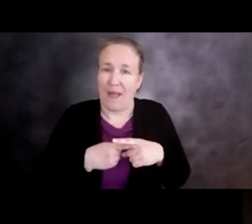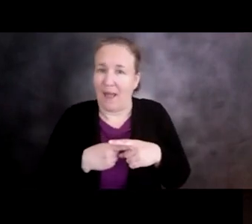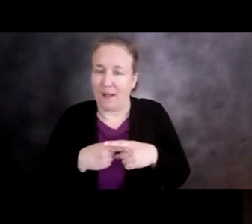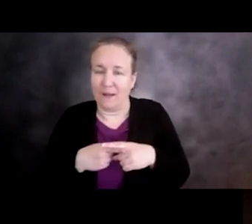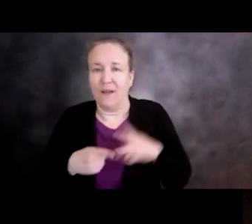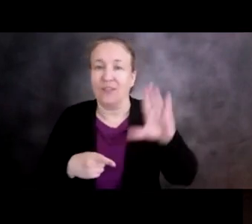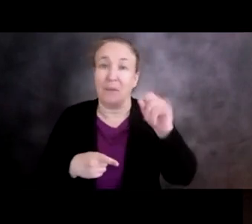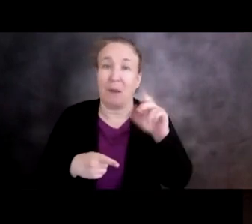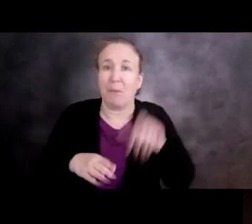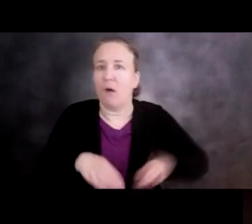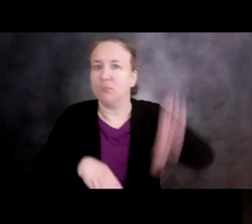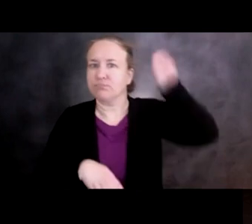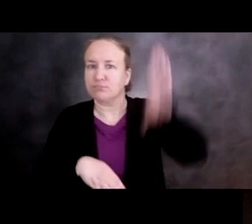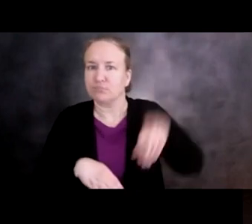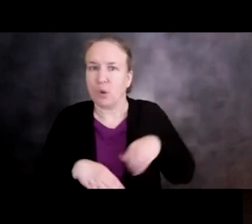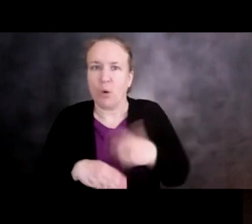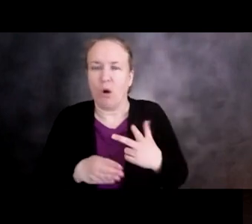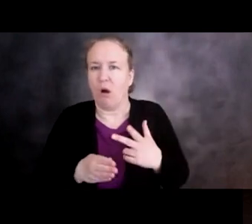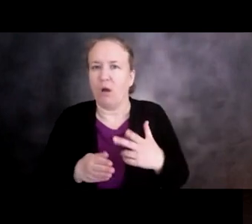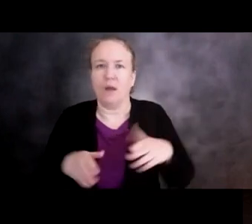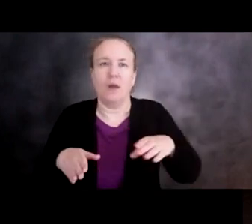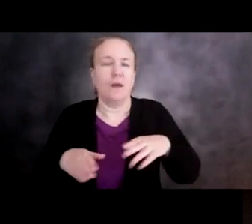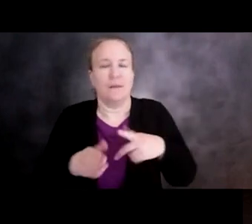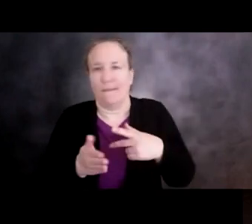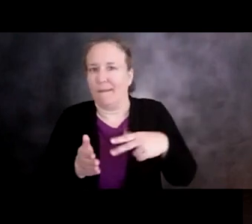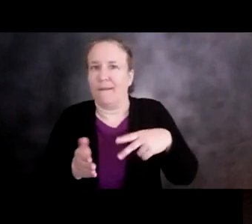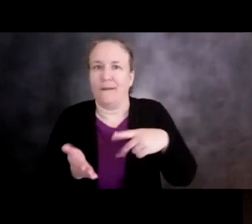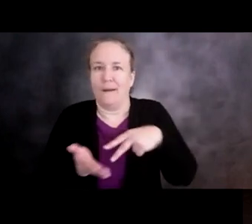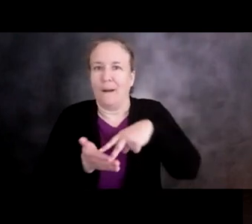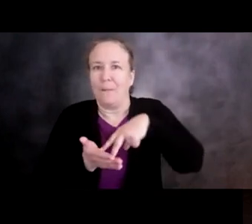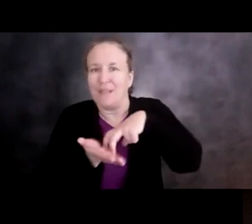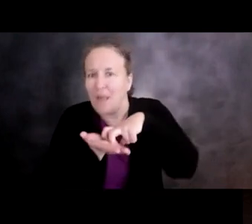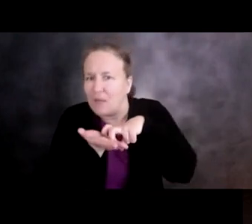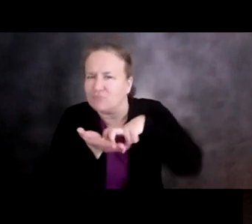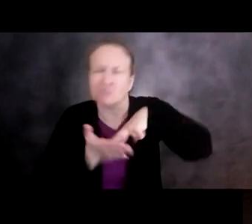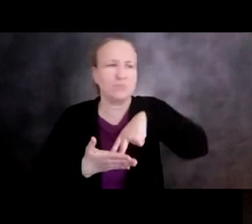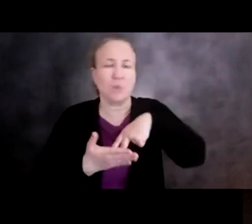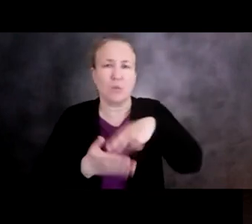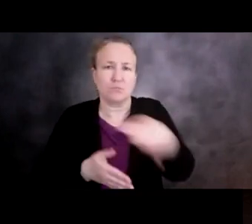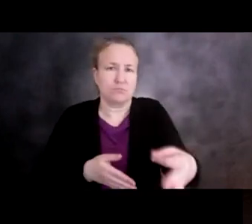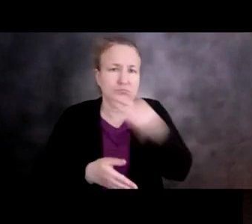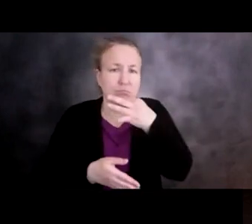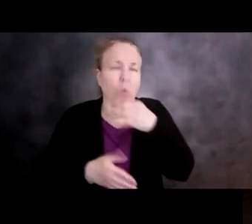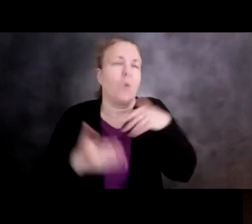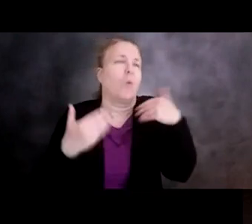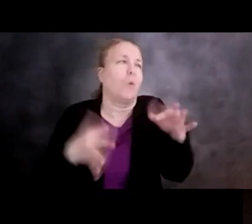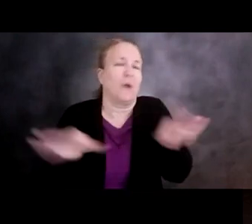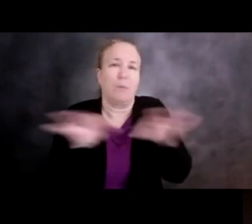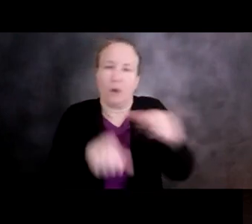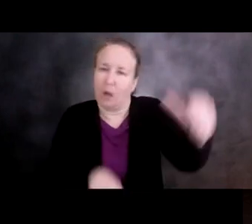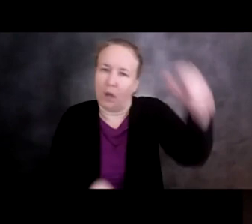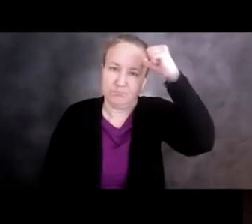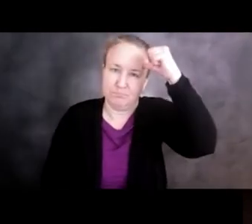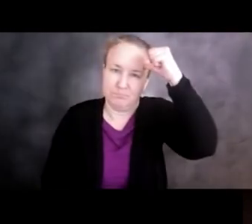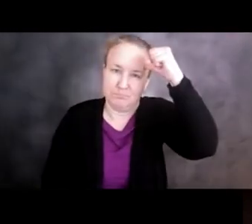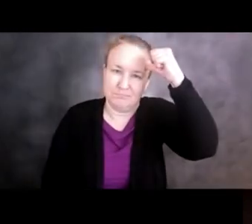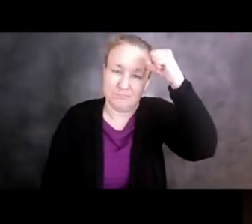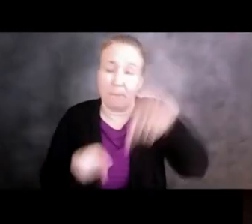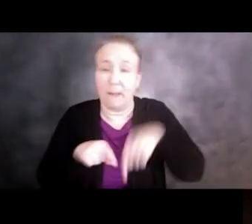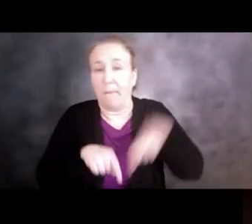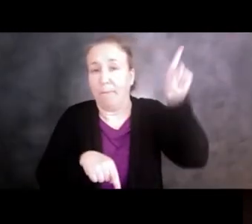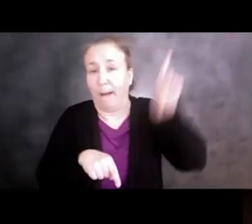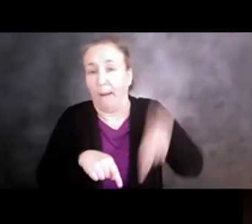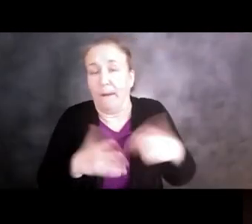battement or whatever it may be. The feeling is the most important thing for me in the process, you know, because we could always, a battement is a battement, a